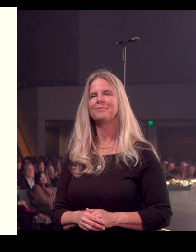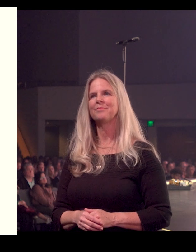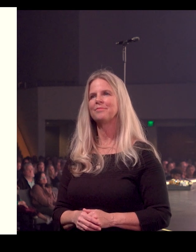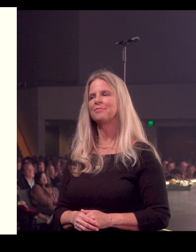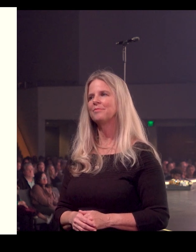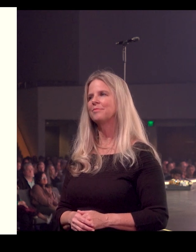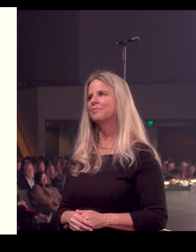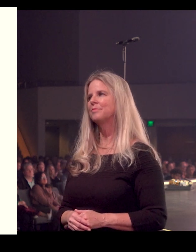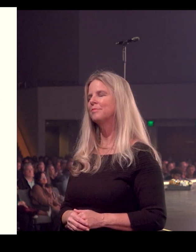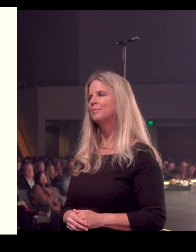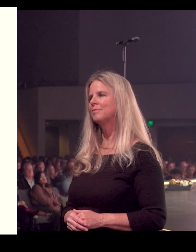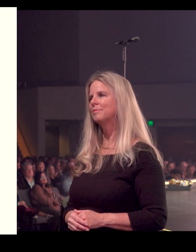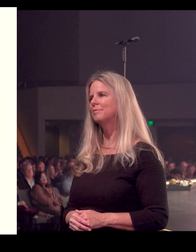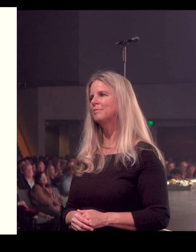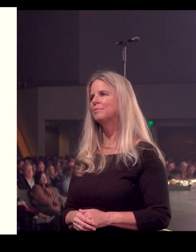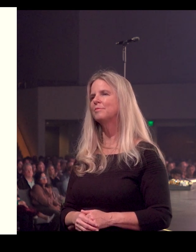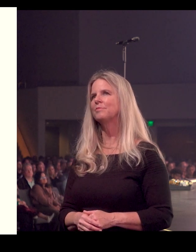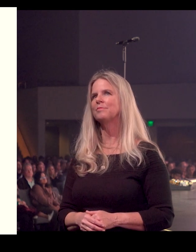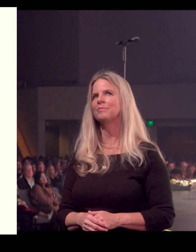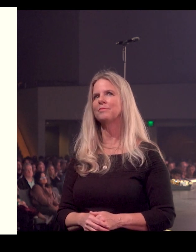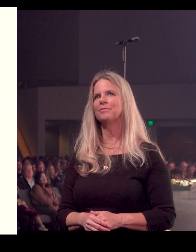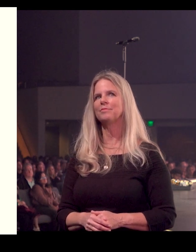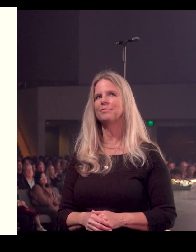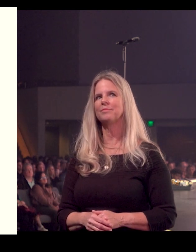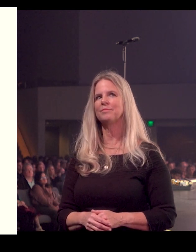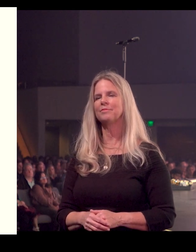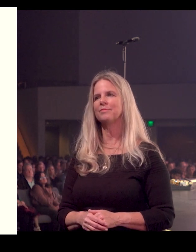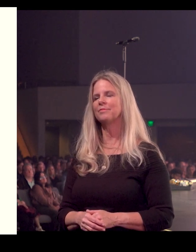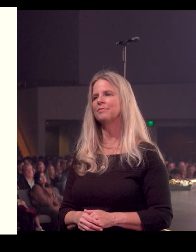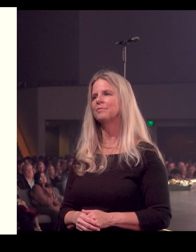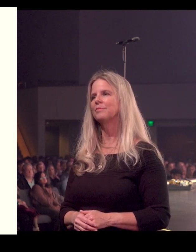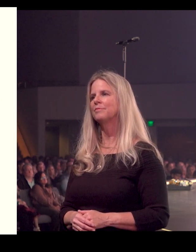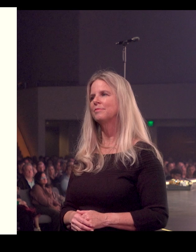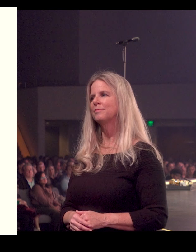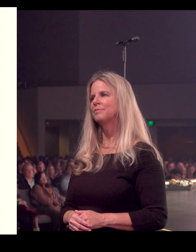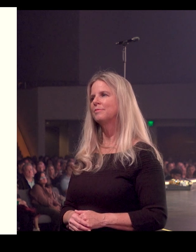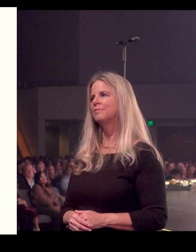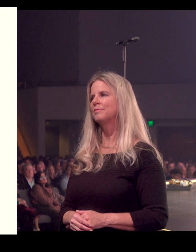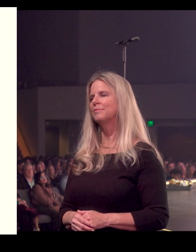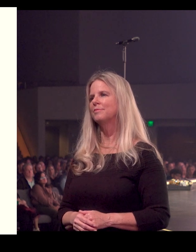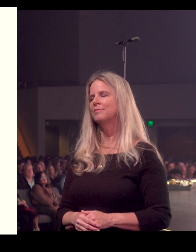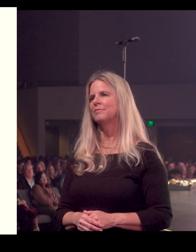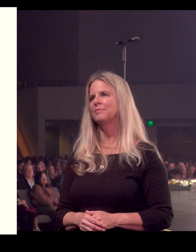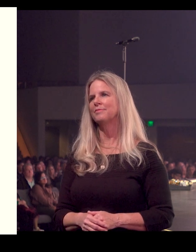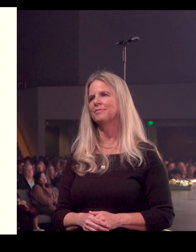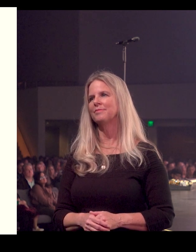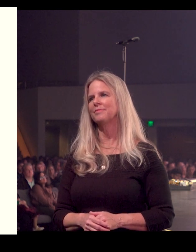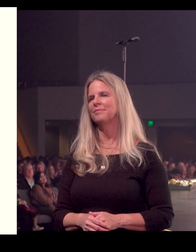Thank you.